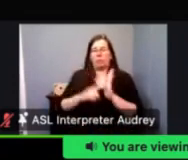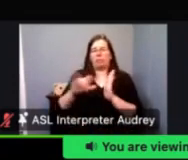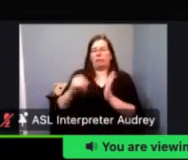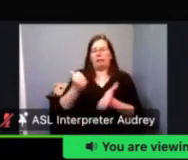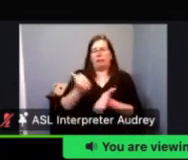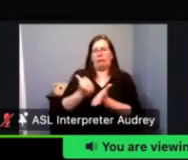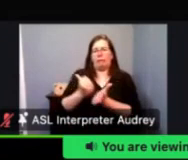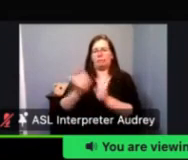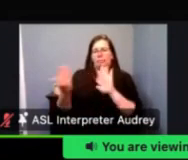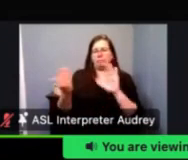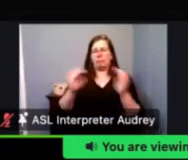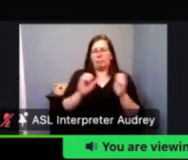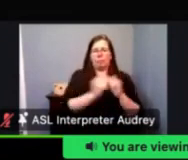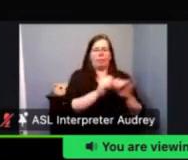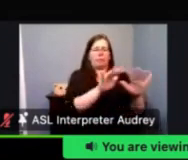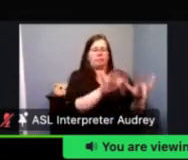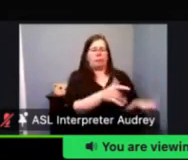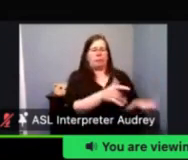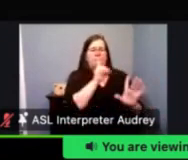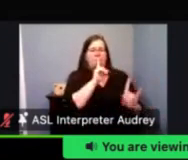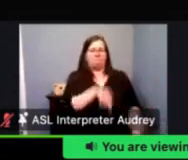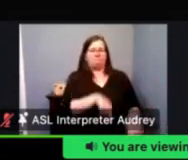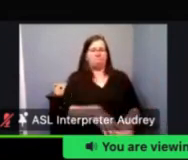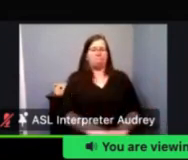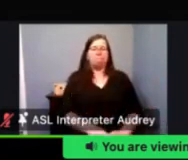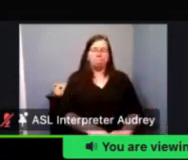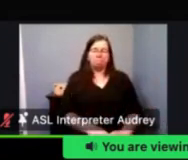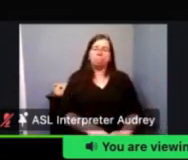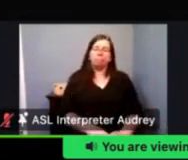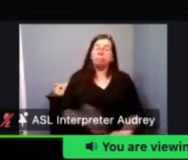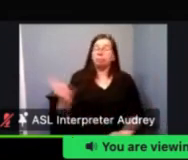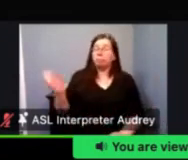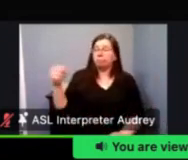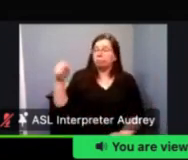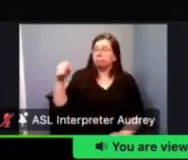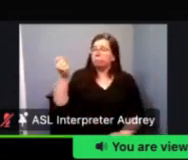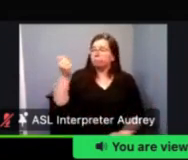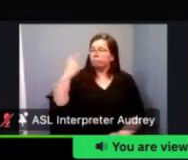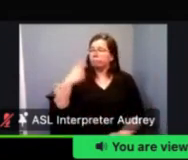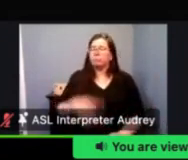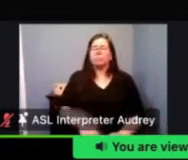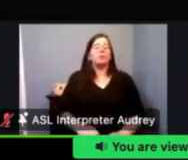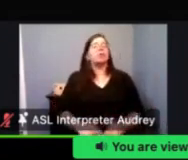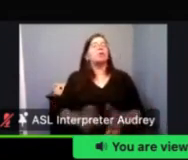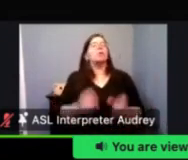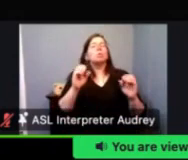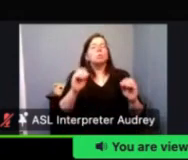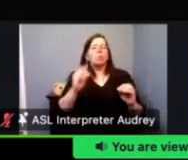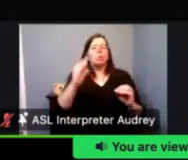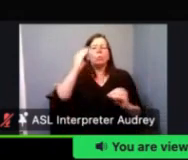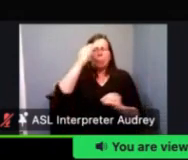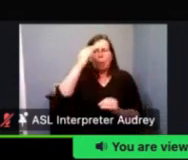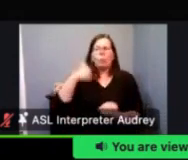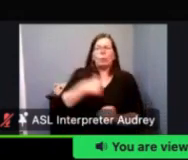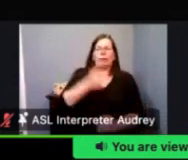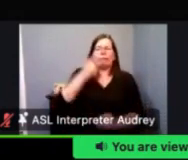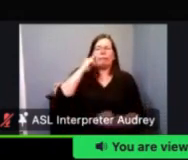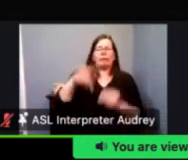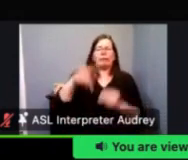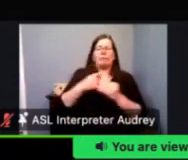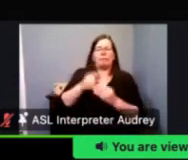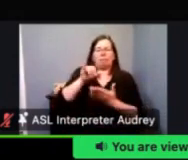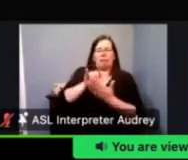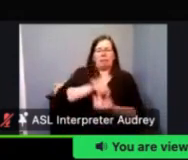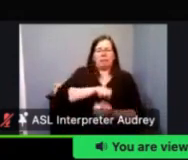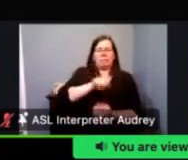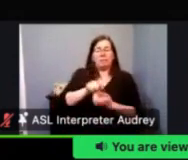than them having to type it out. Yeah. And so they know that we're thinking of that accommodation for